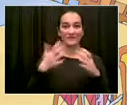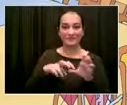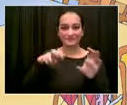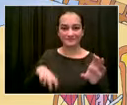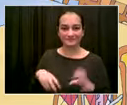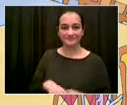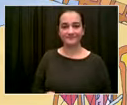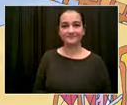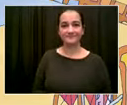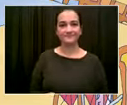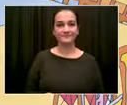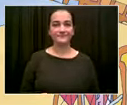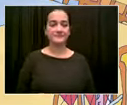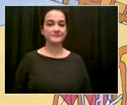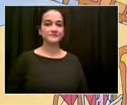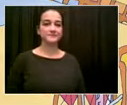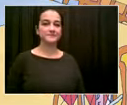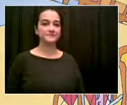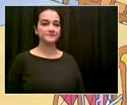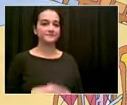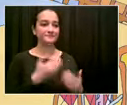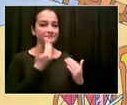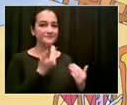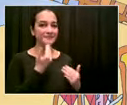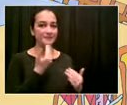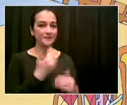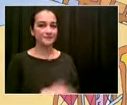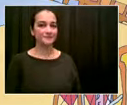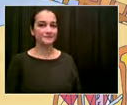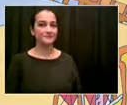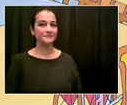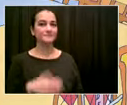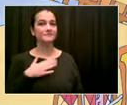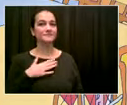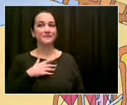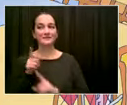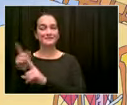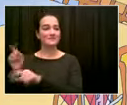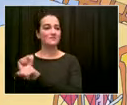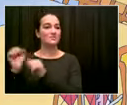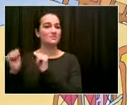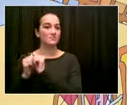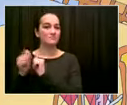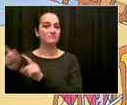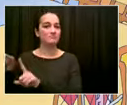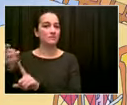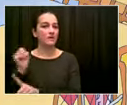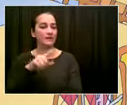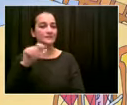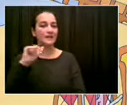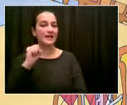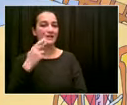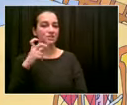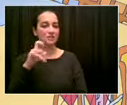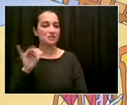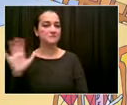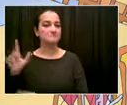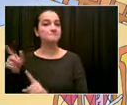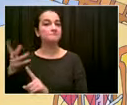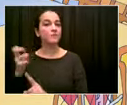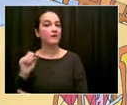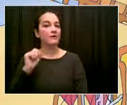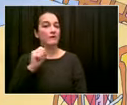Thank you. And then a question for my colleague, Ashley. She reported the news yesterday of the two men convicted of killing Malcolm X will be exonerated.